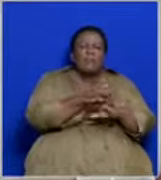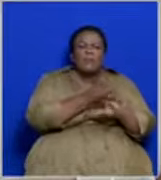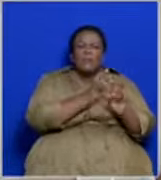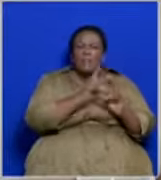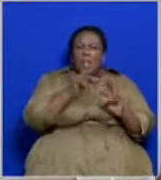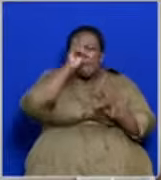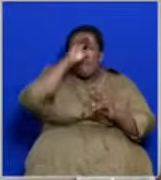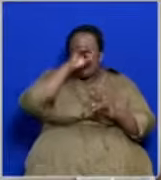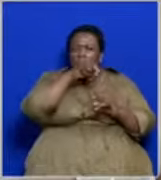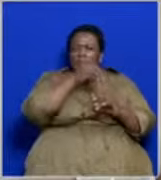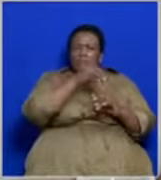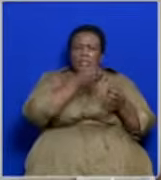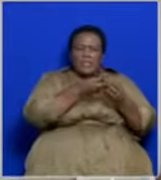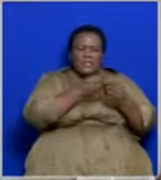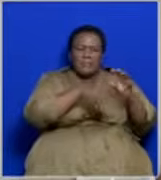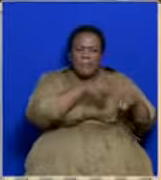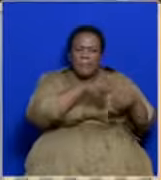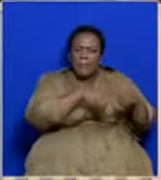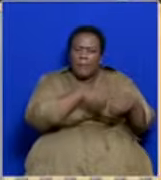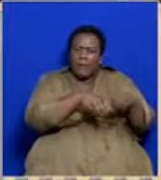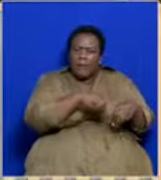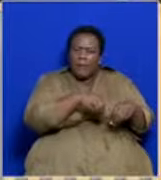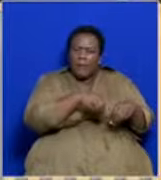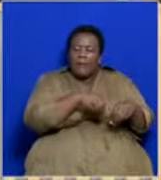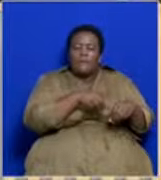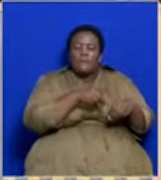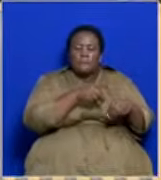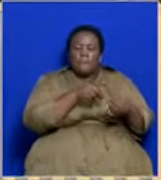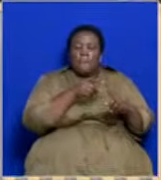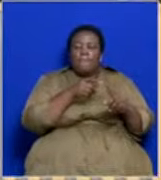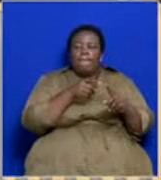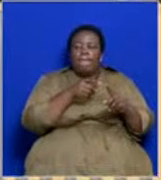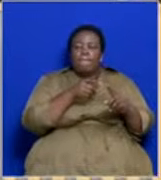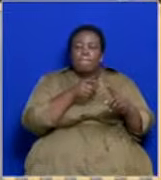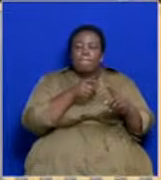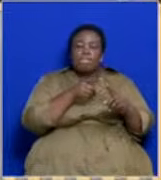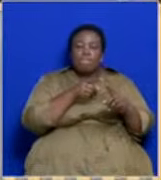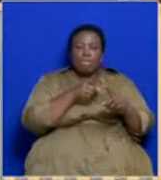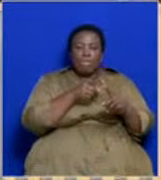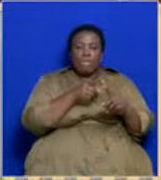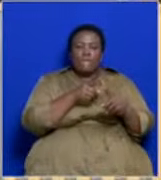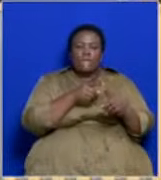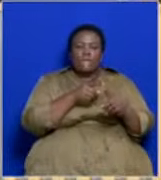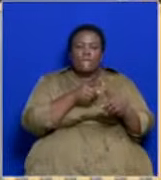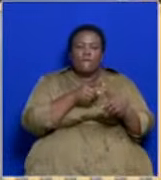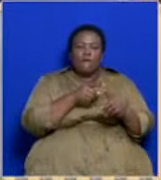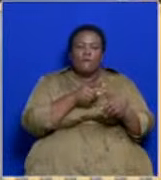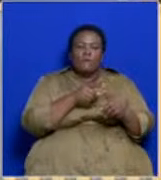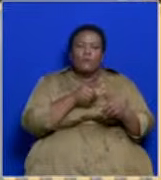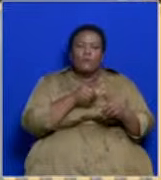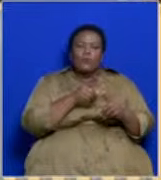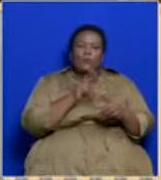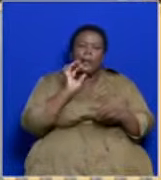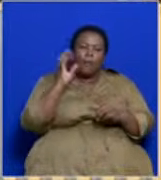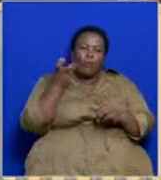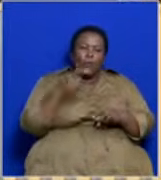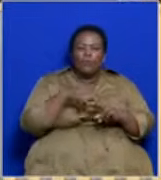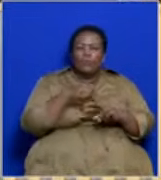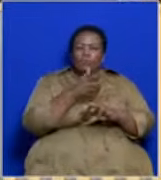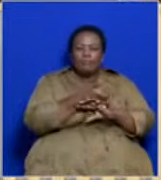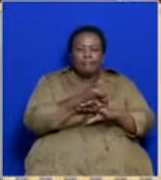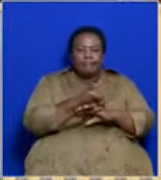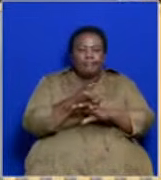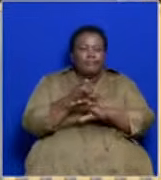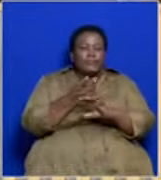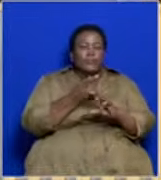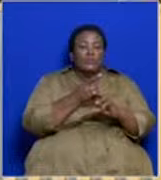demand is a series of photographs, which unfortunately were in black and white. What we are about to put up, which